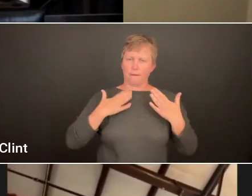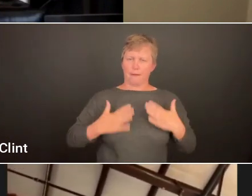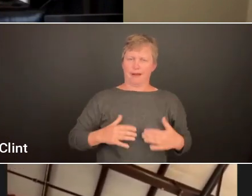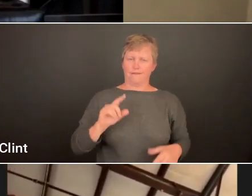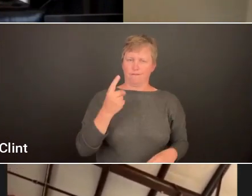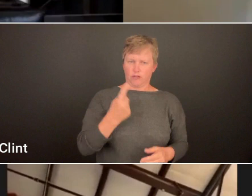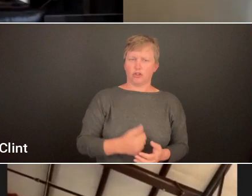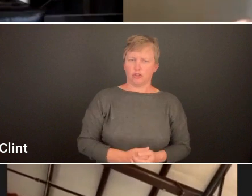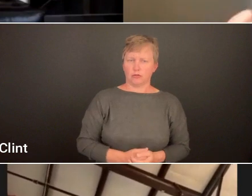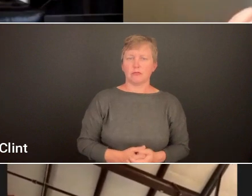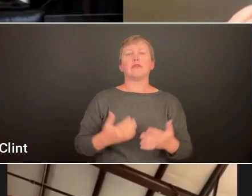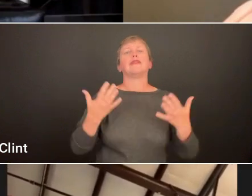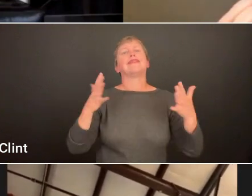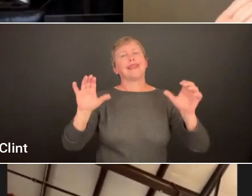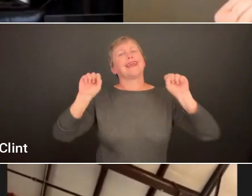of